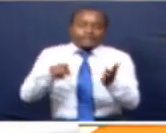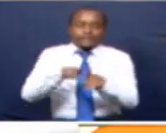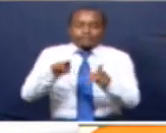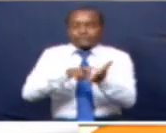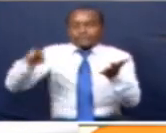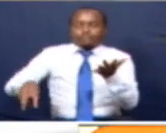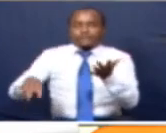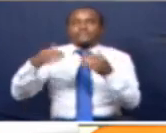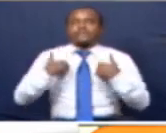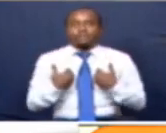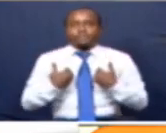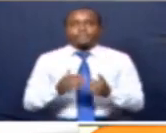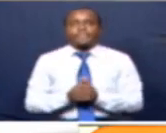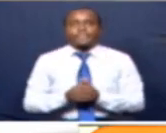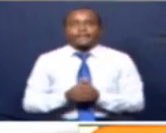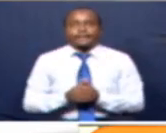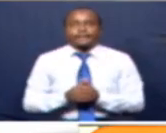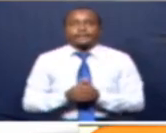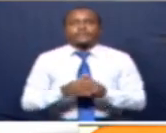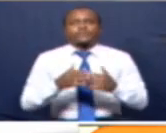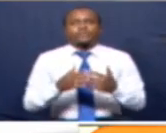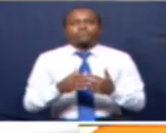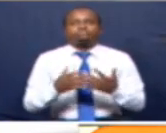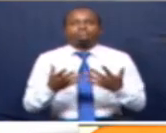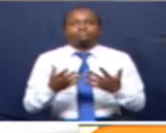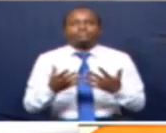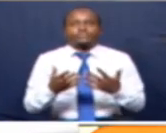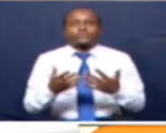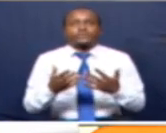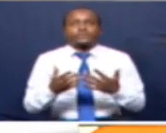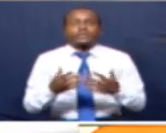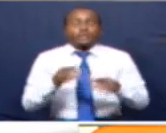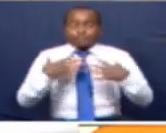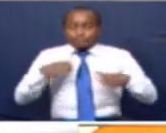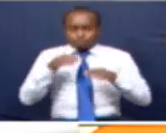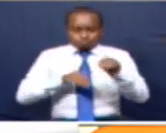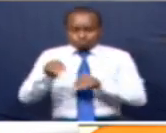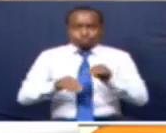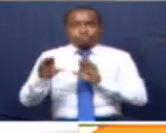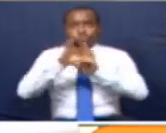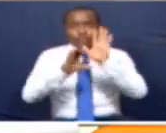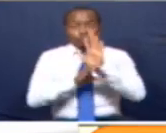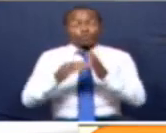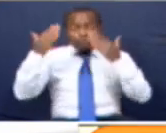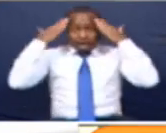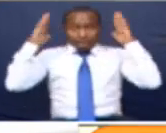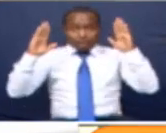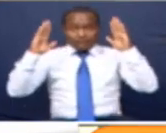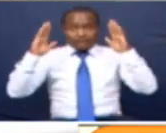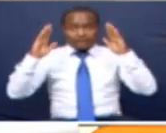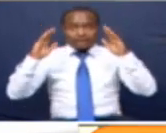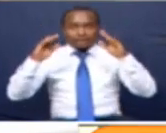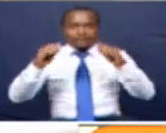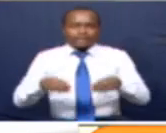So the Supreme Court being cognizant, the framers of the Constitution being cognizant of that fact, gave a discretion